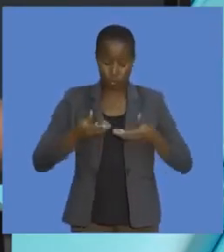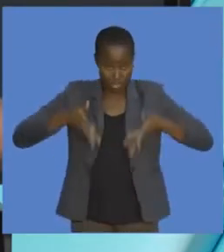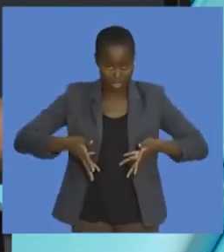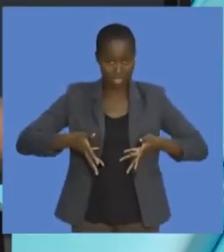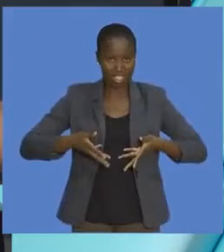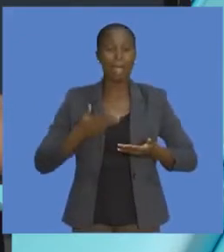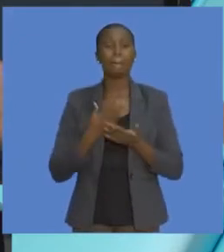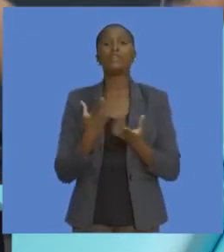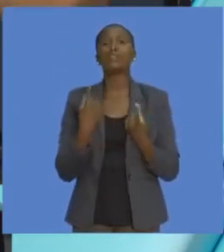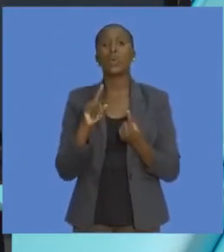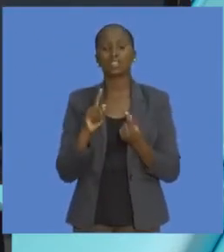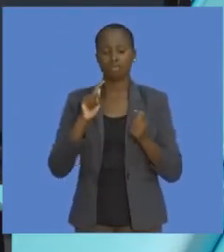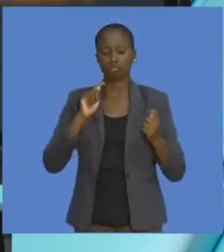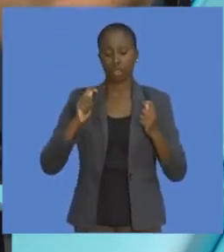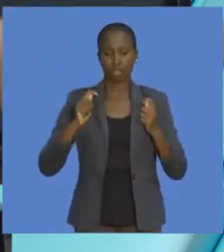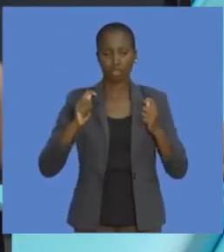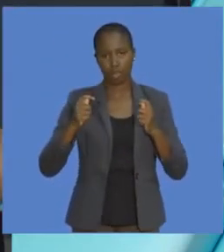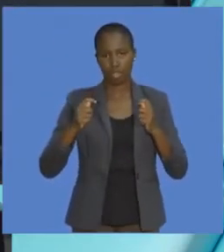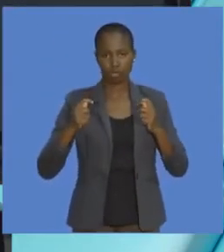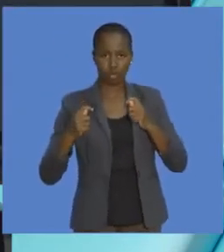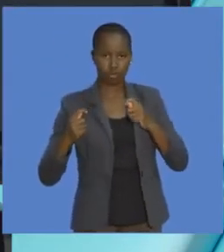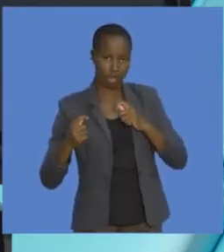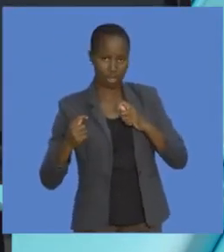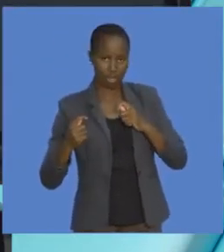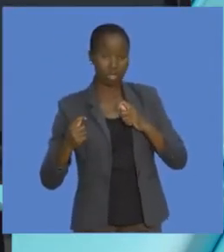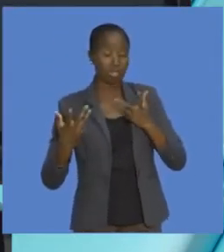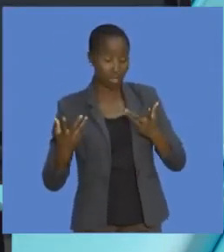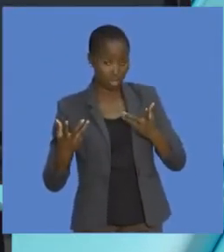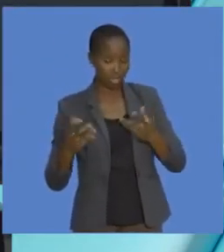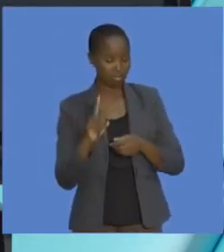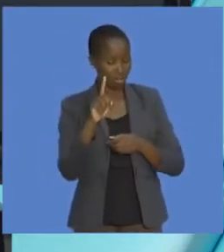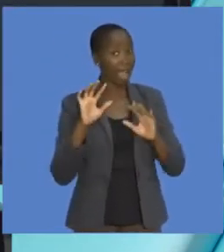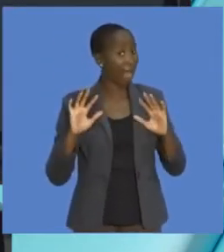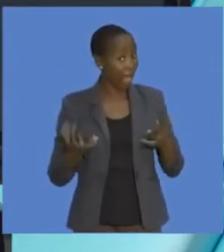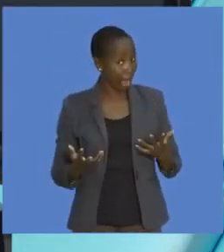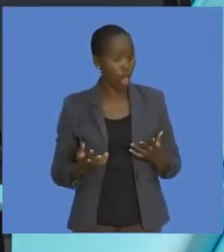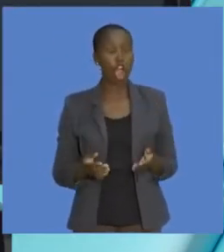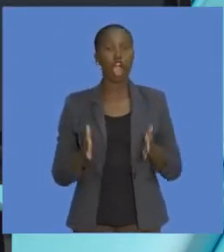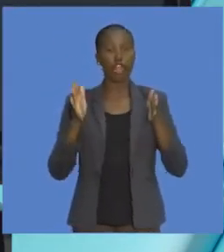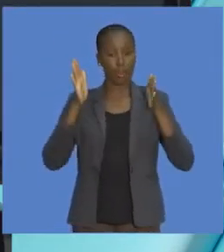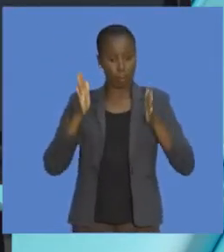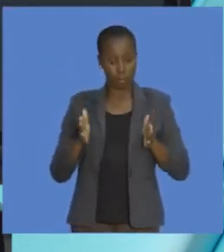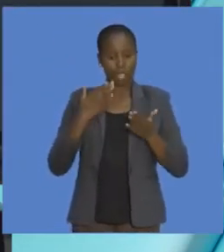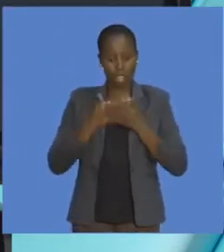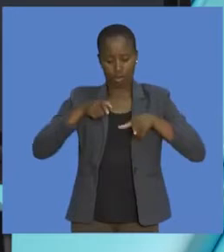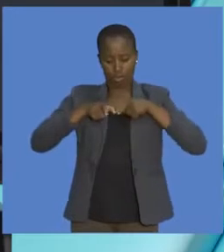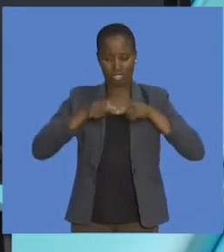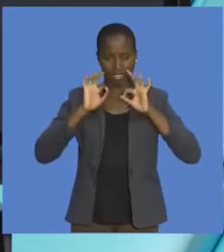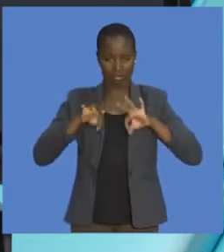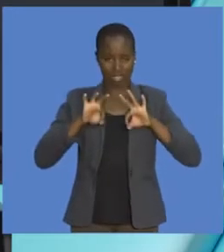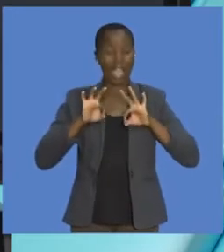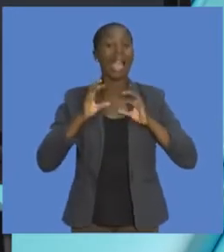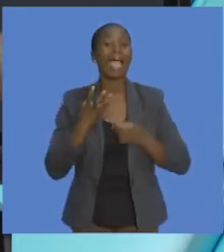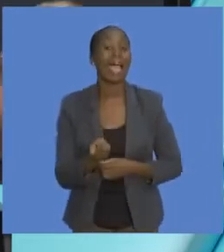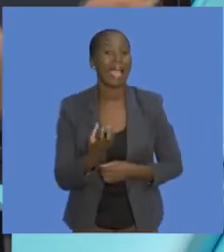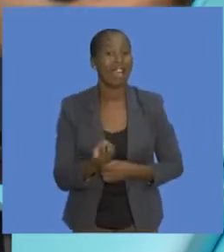always a change from one to the other. And so the body compensates for that by bringing about a